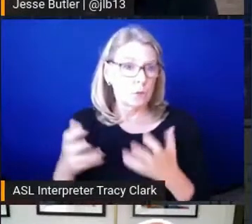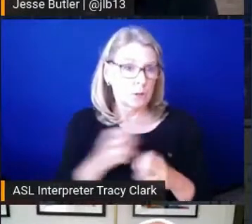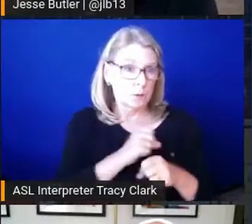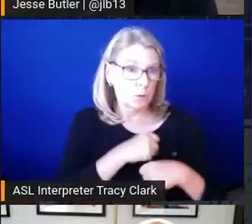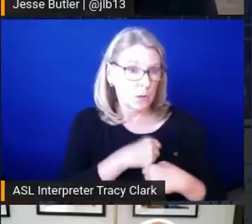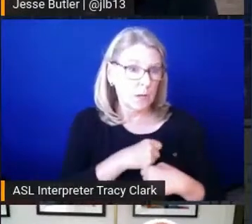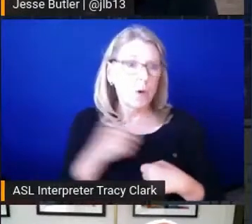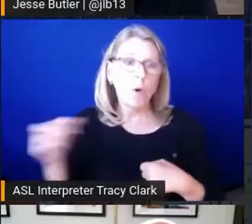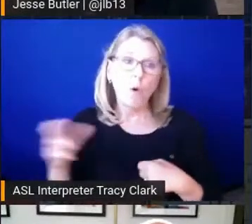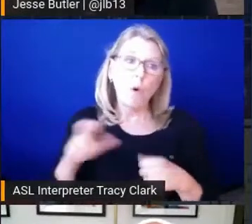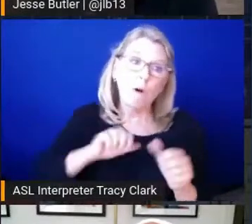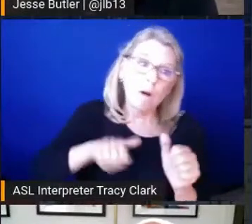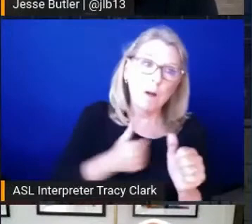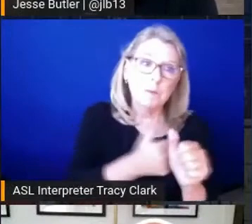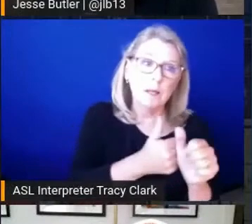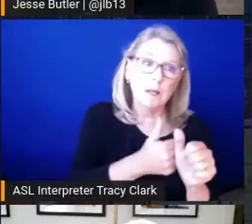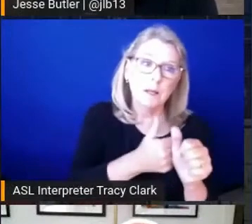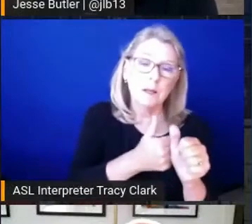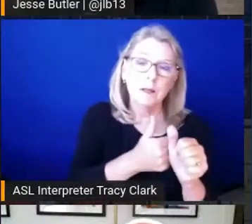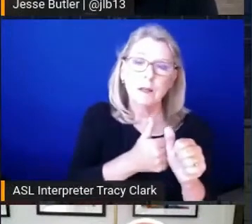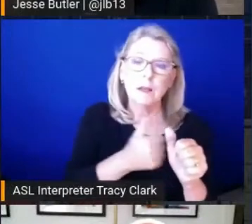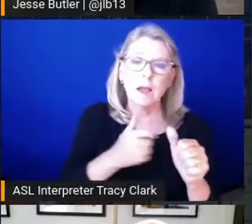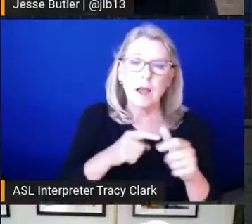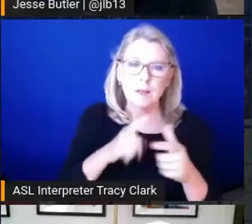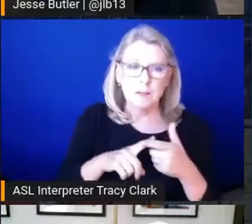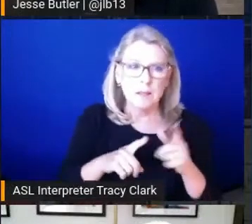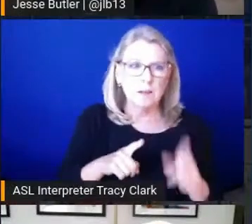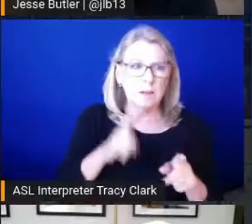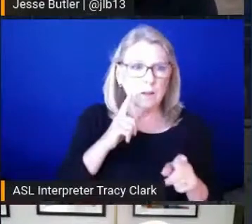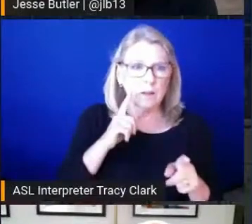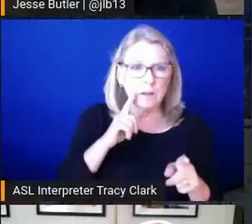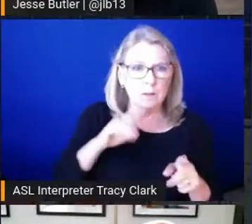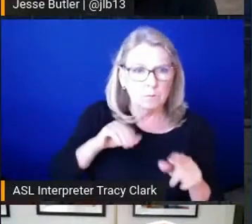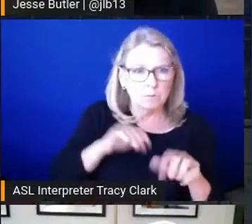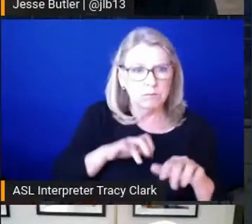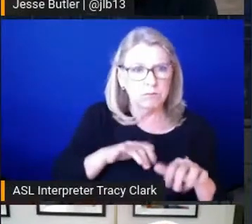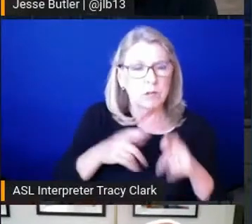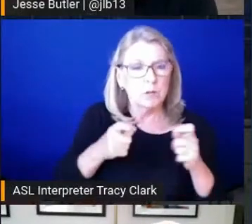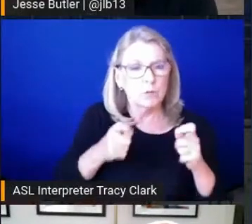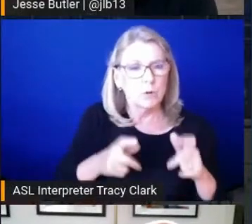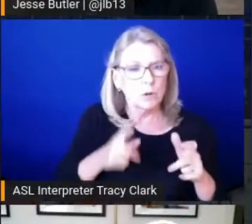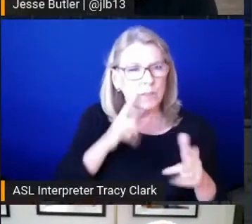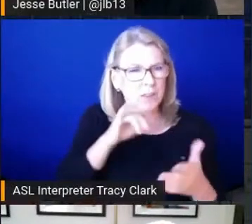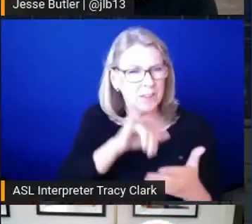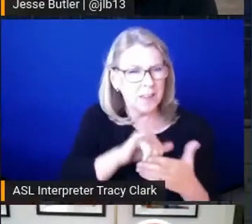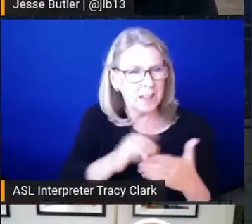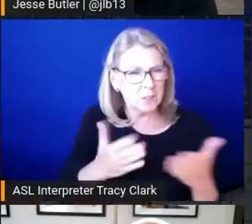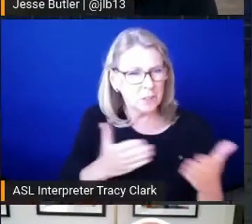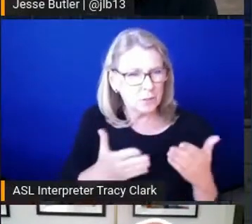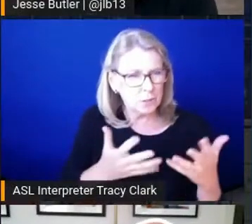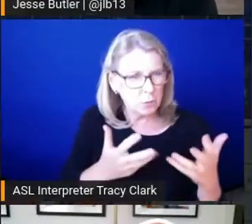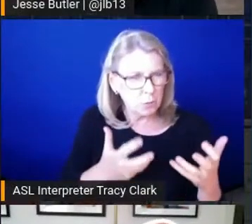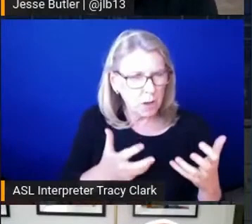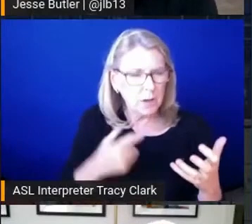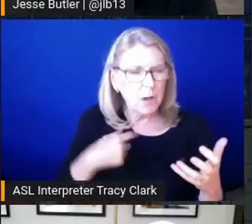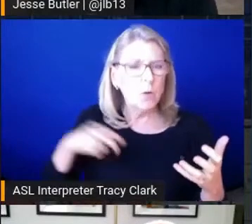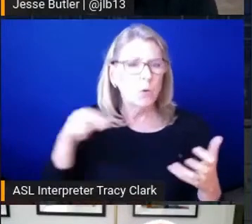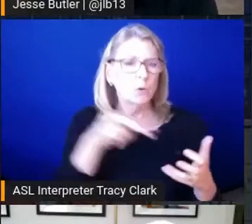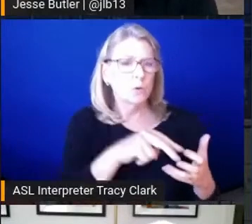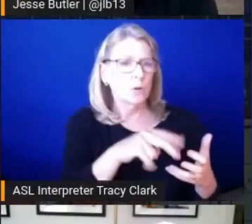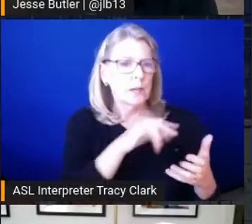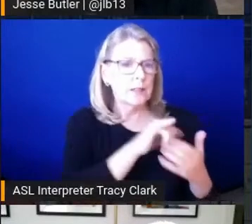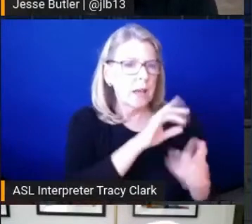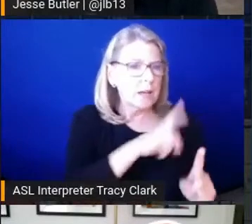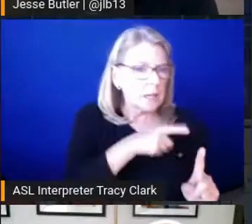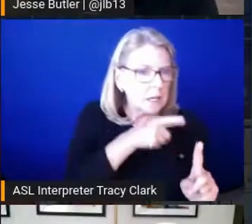the ACK controller for that particular service, in this case ECR, will take the custom resource that you've applied to